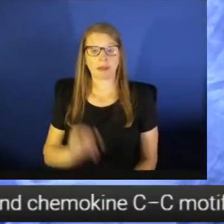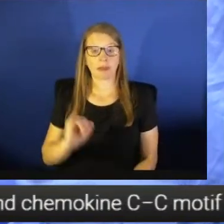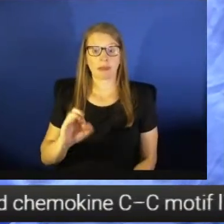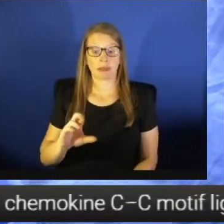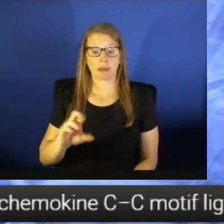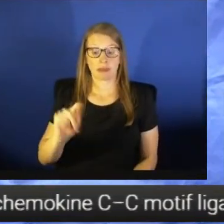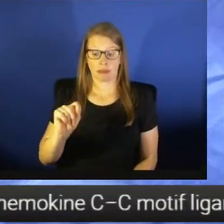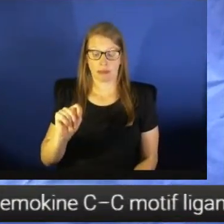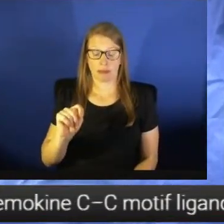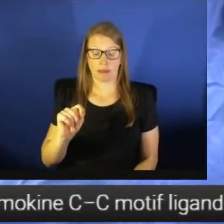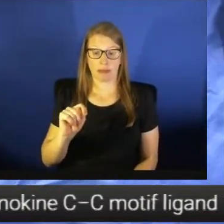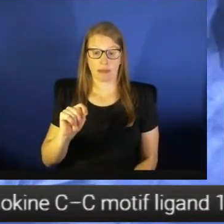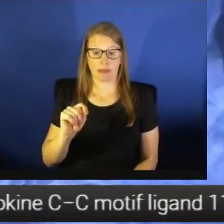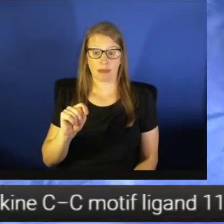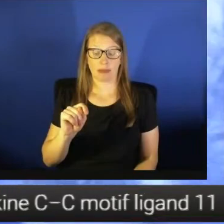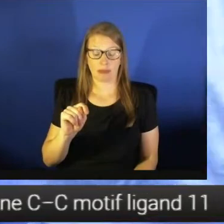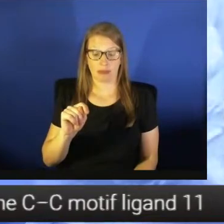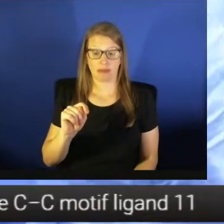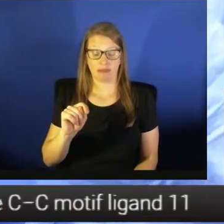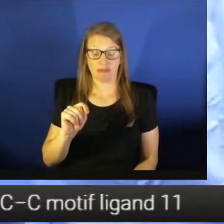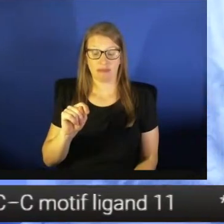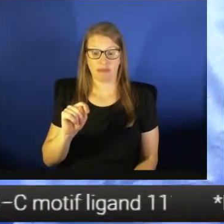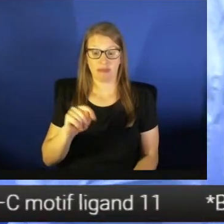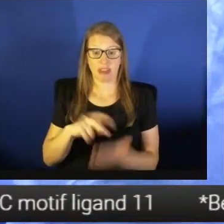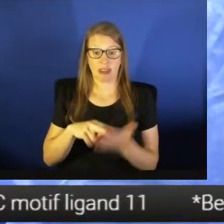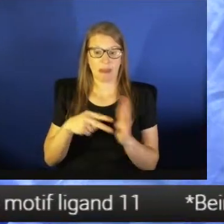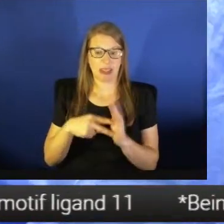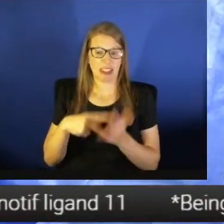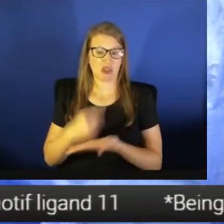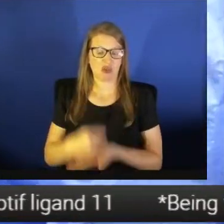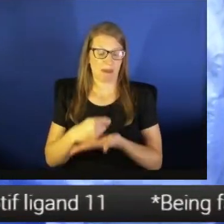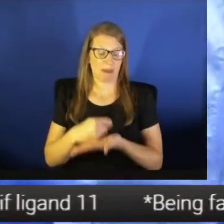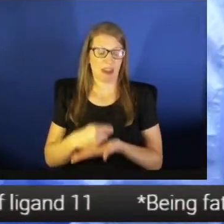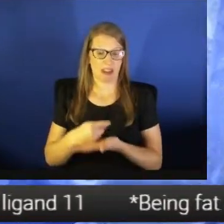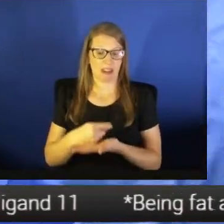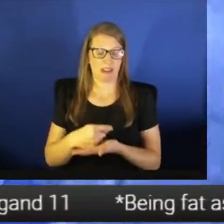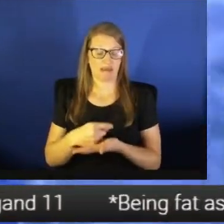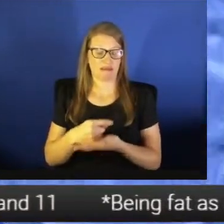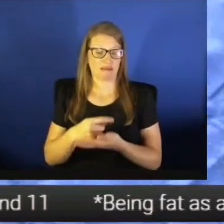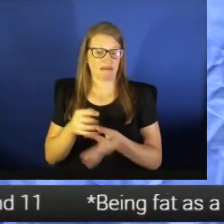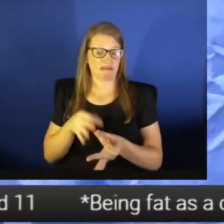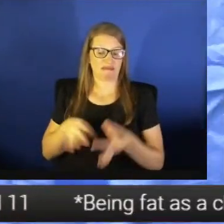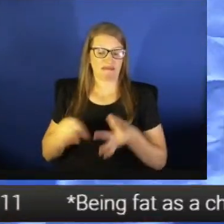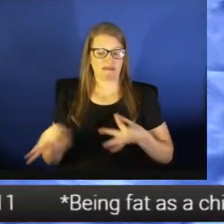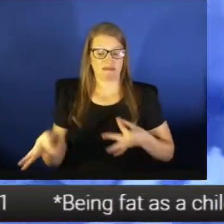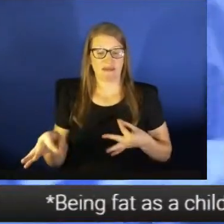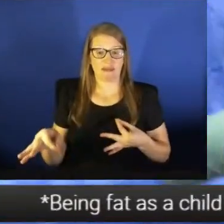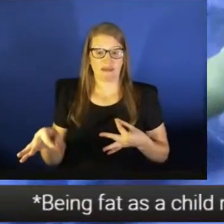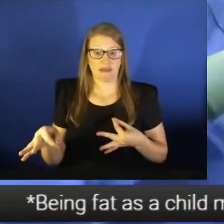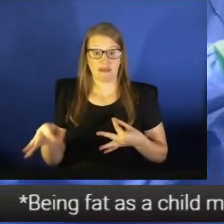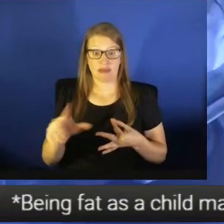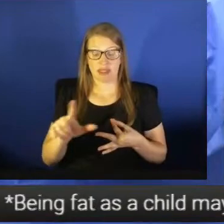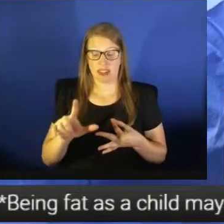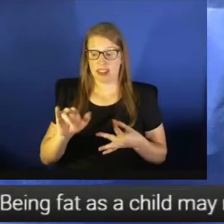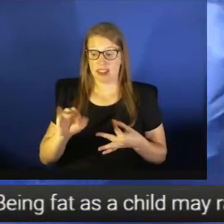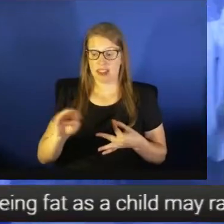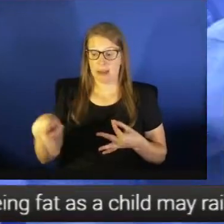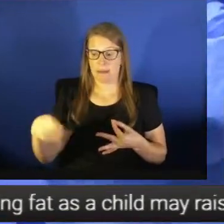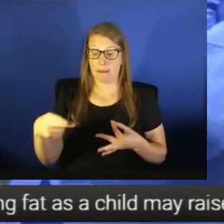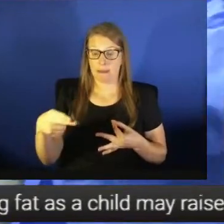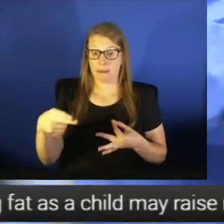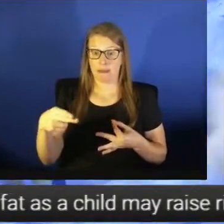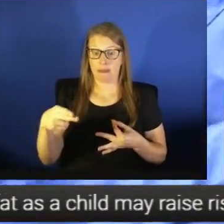intraoperative radiation treatment. And instead of having the lumpectomy and the sentinel lymph node